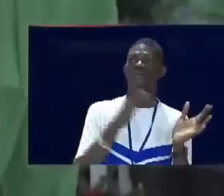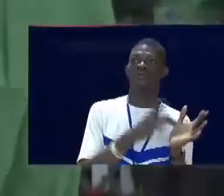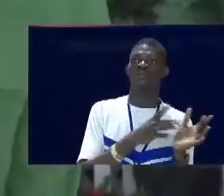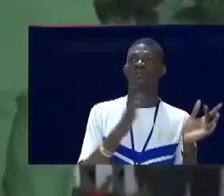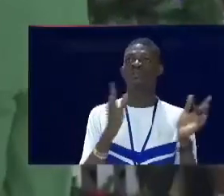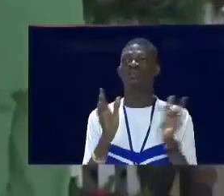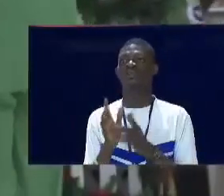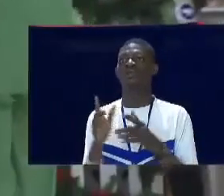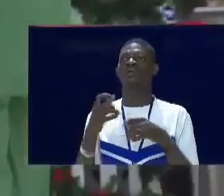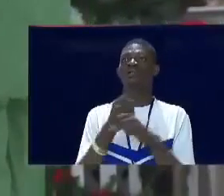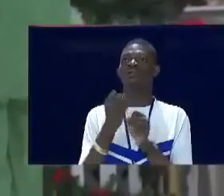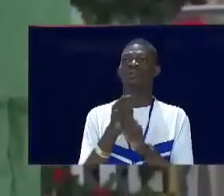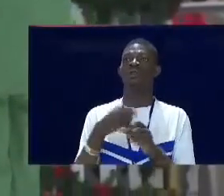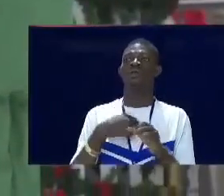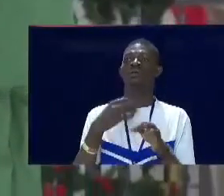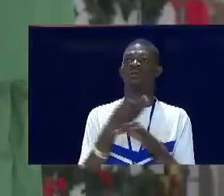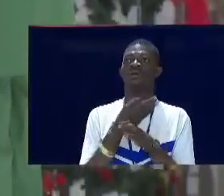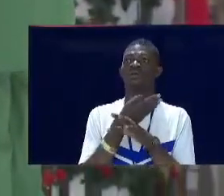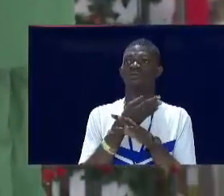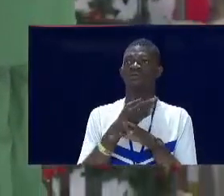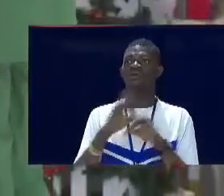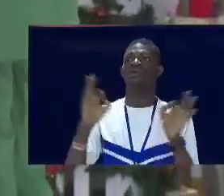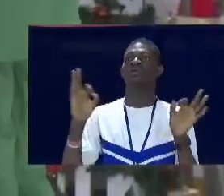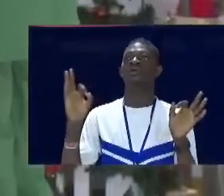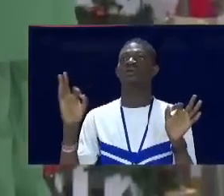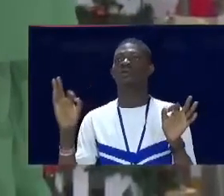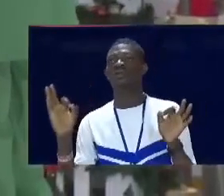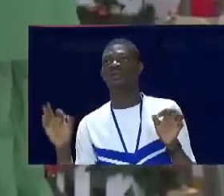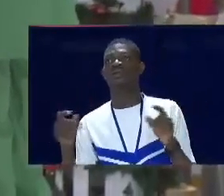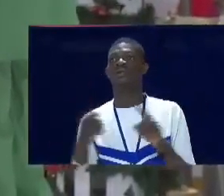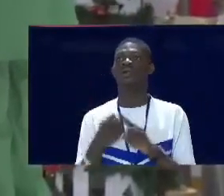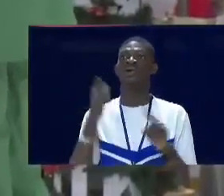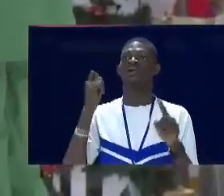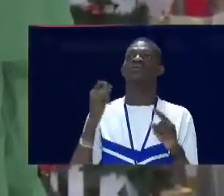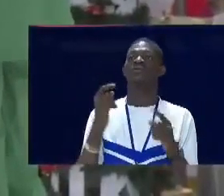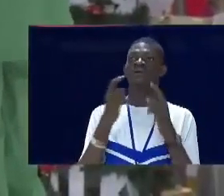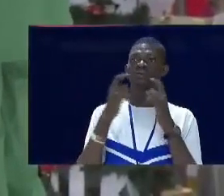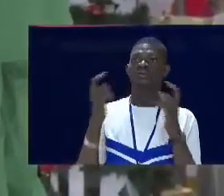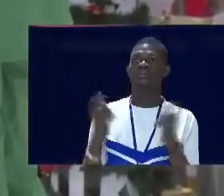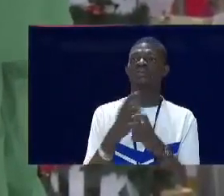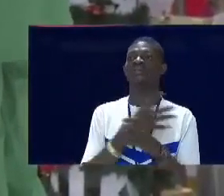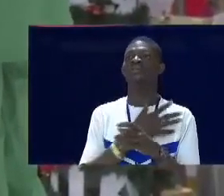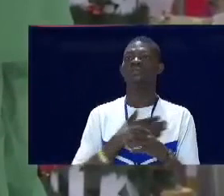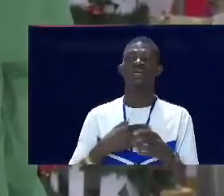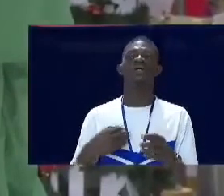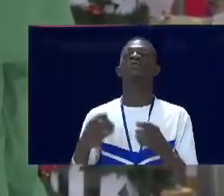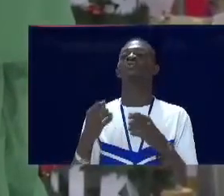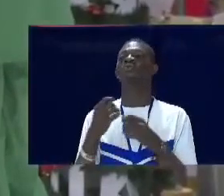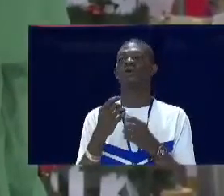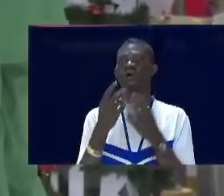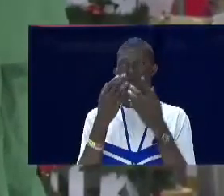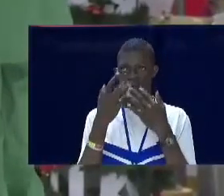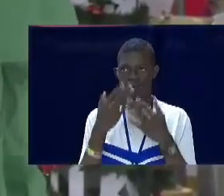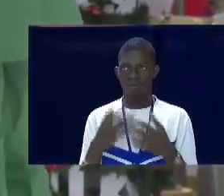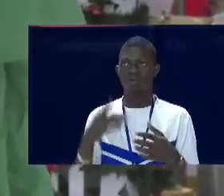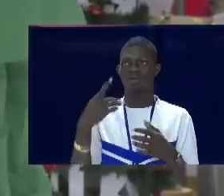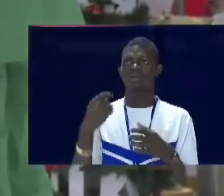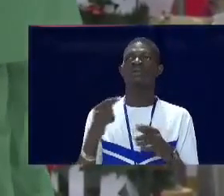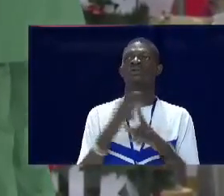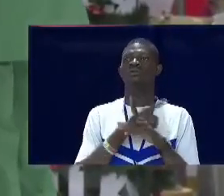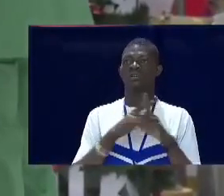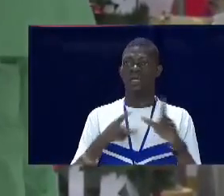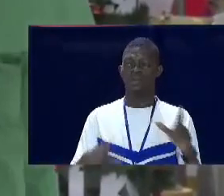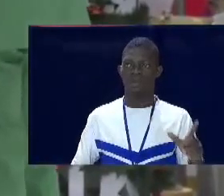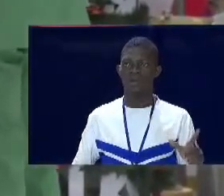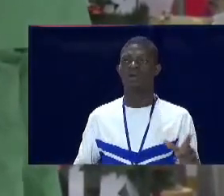of Jesus set me free. Oh, from sin and